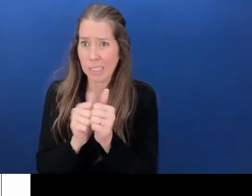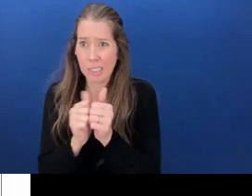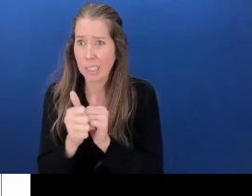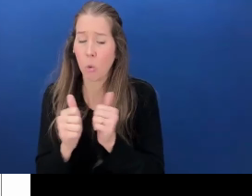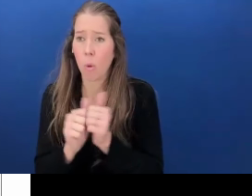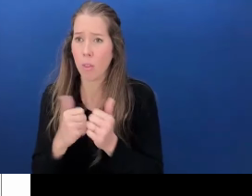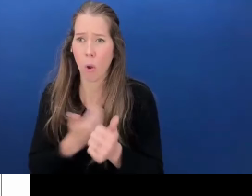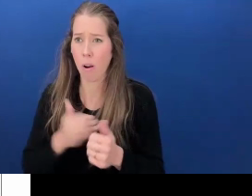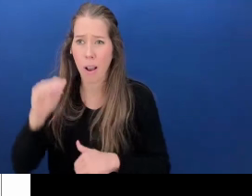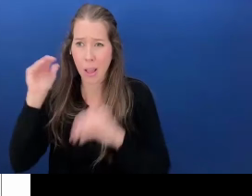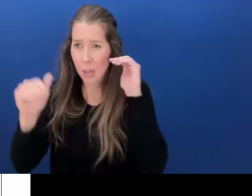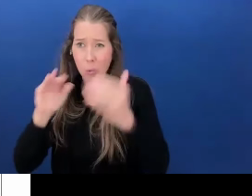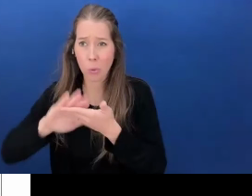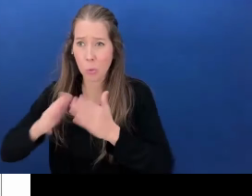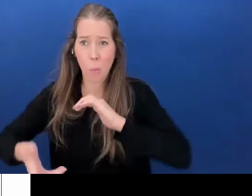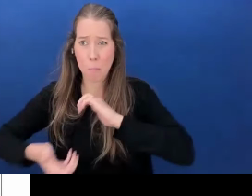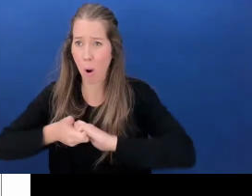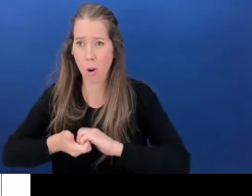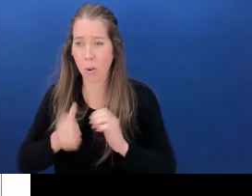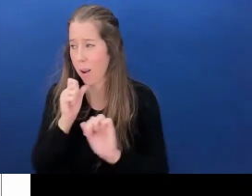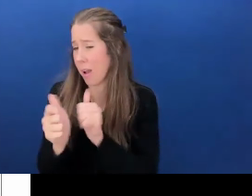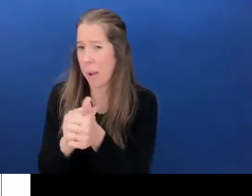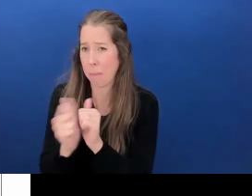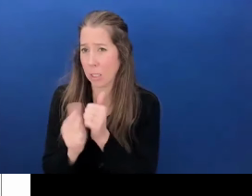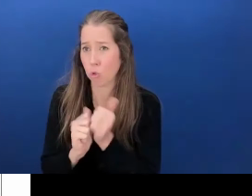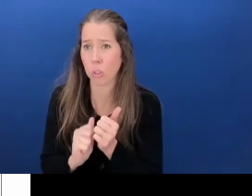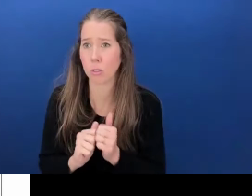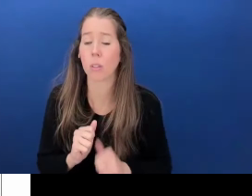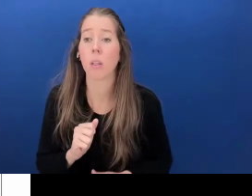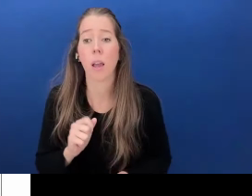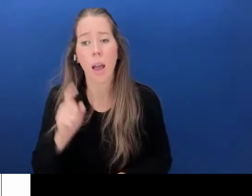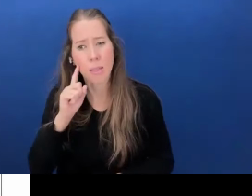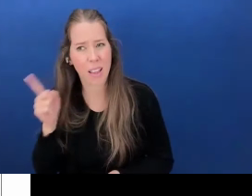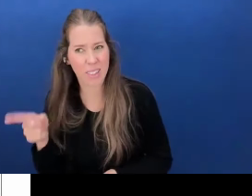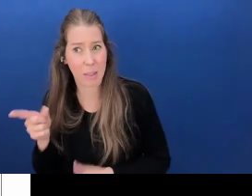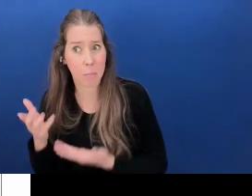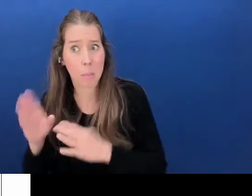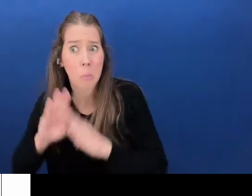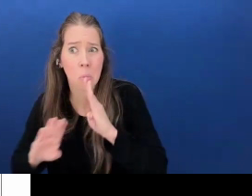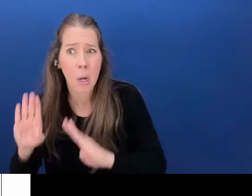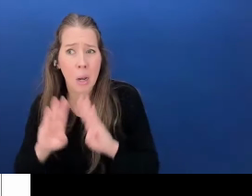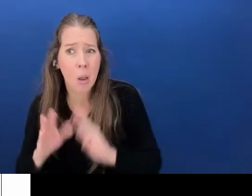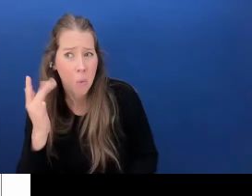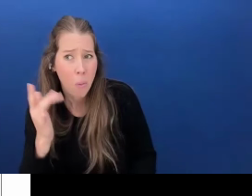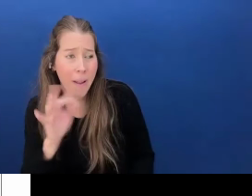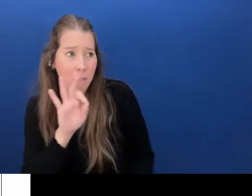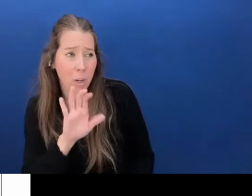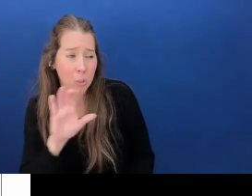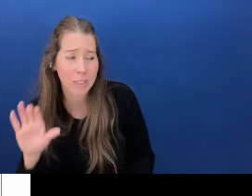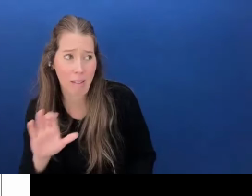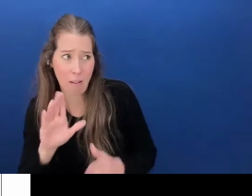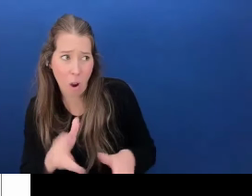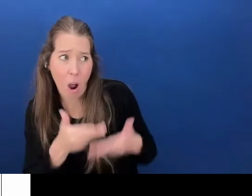school partner. And just very truthfully, like, I think they were maybe worried about that at first of like, whoa, wait, why is Fresno City offering